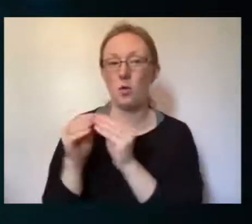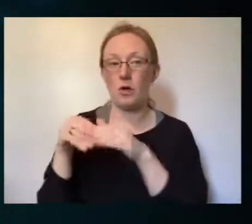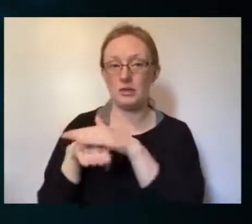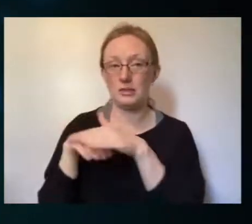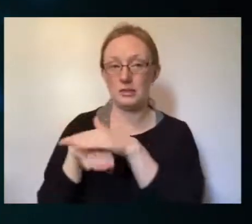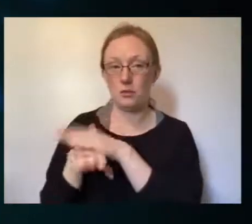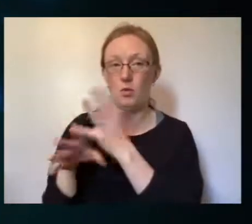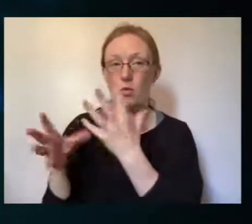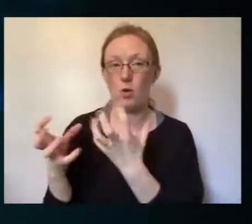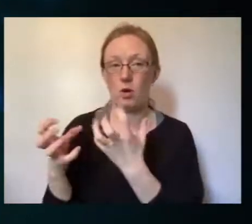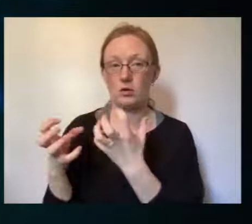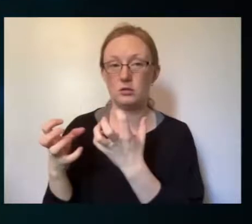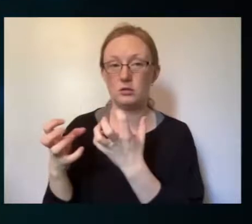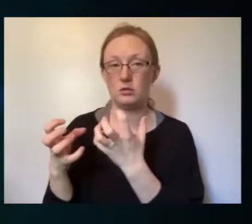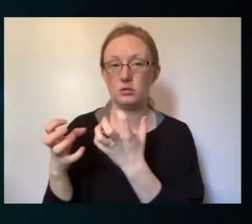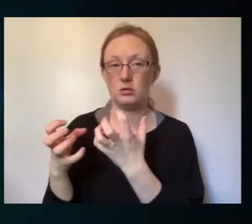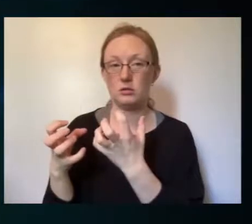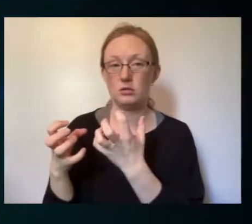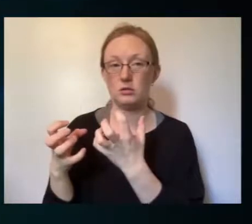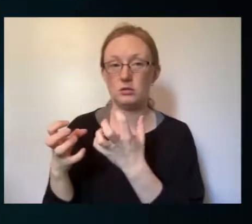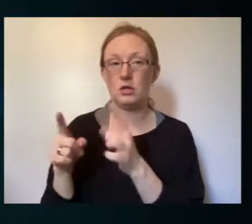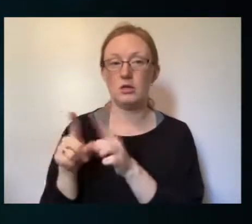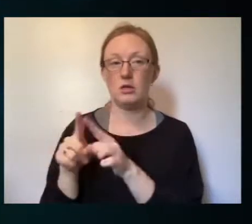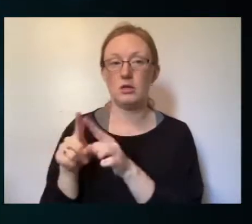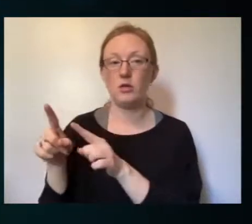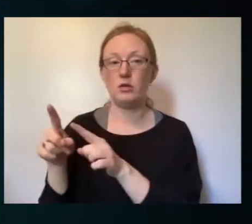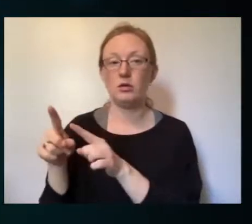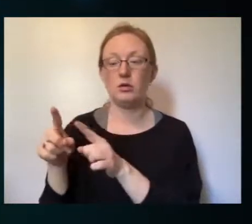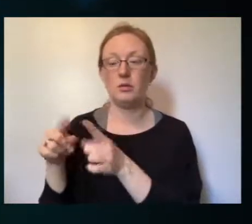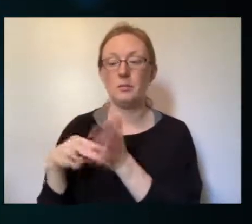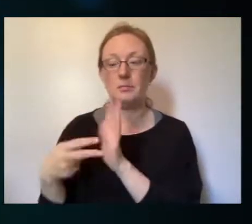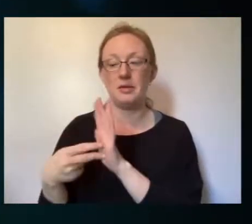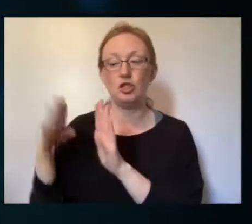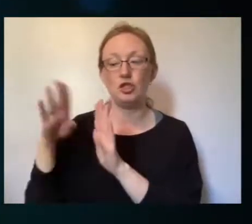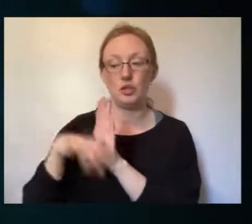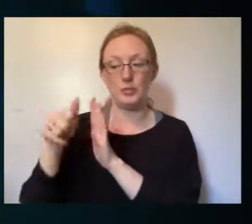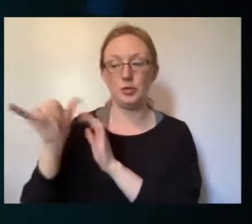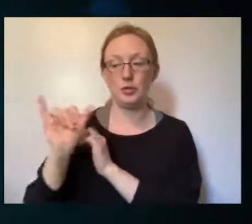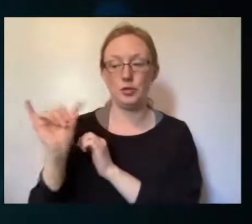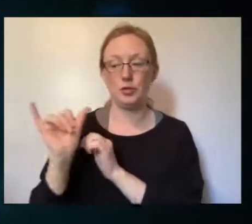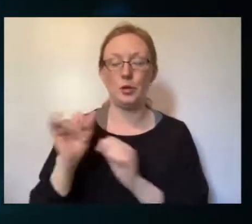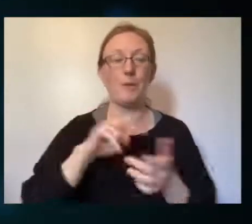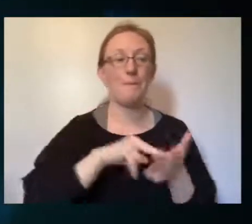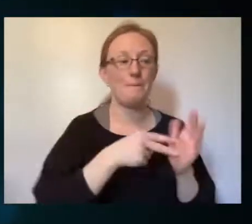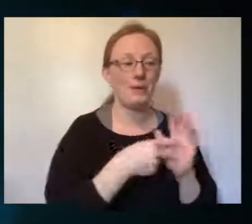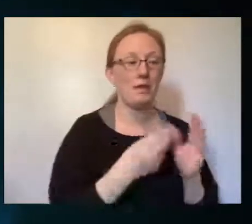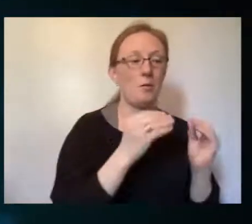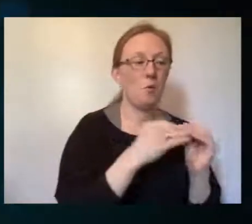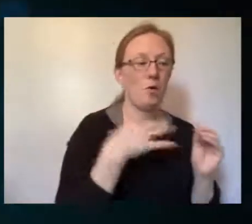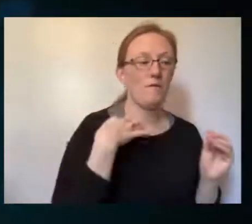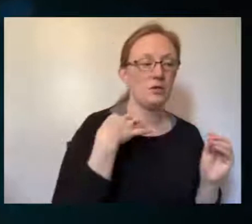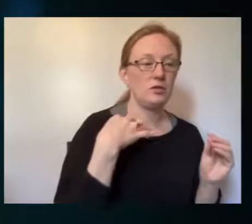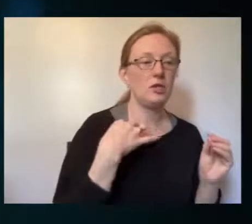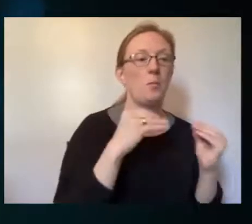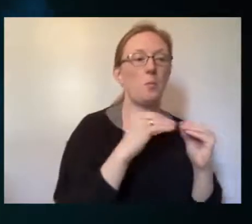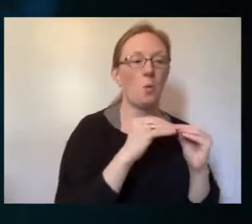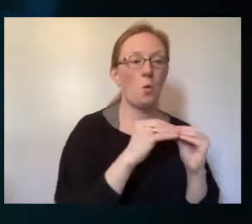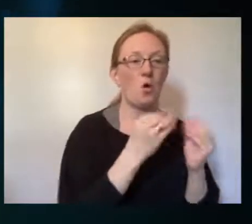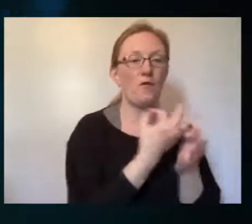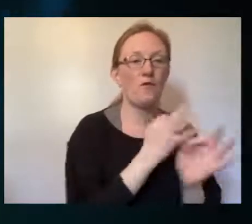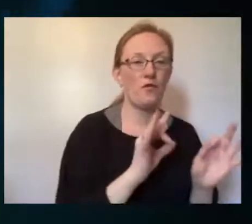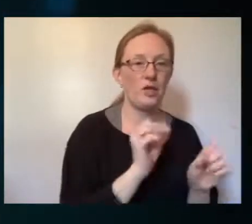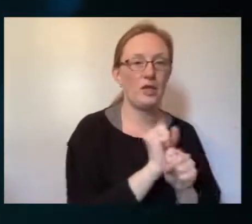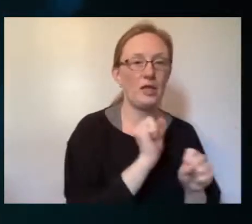accessible and therefore cheaper, but that also would require more volunteer effort, more free labor, more